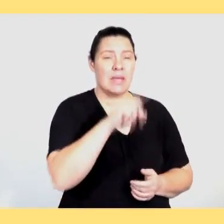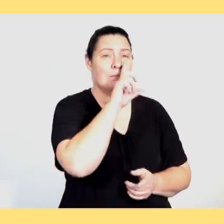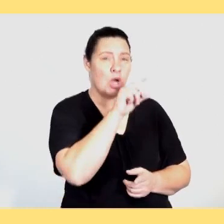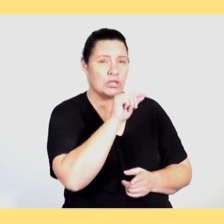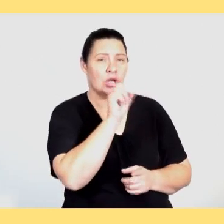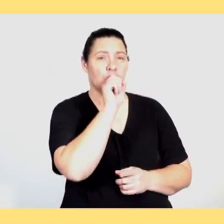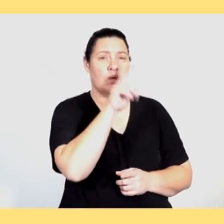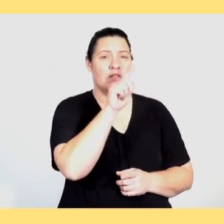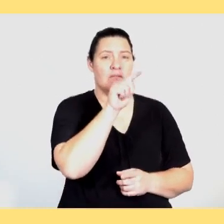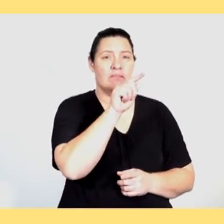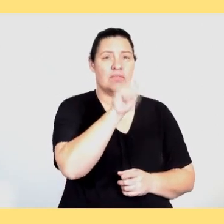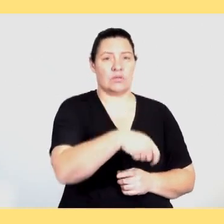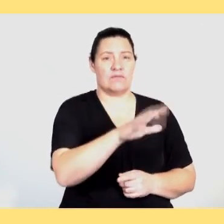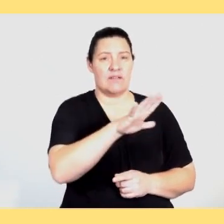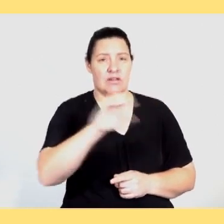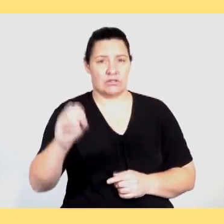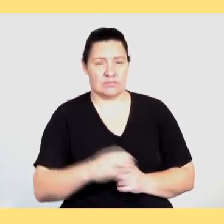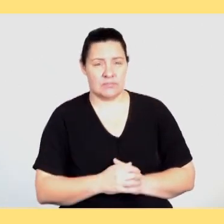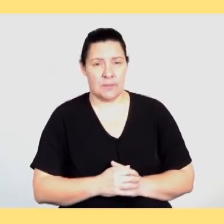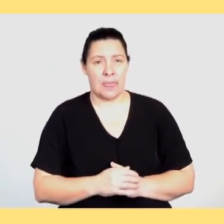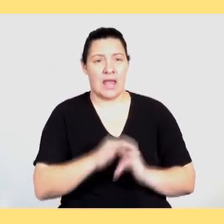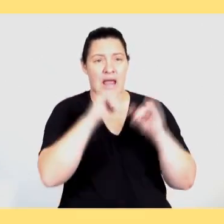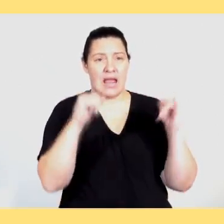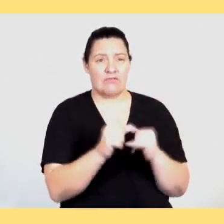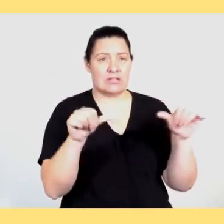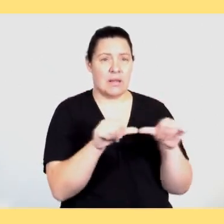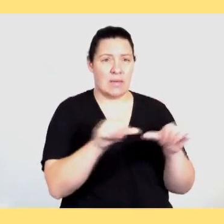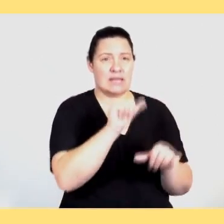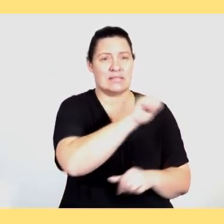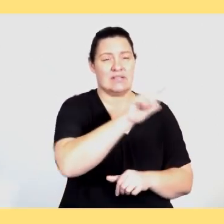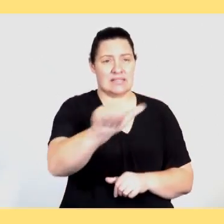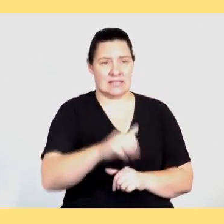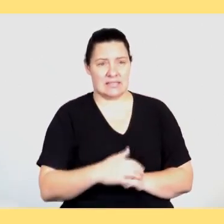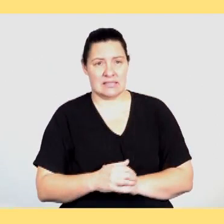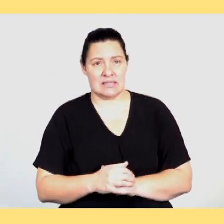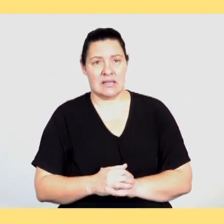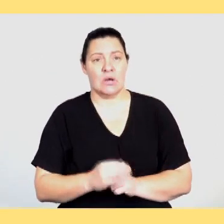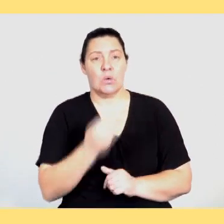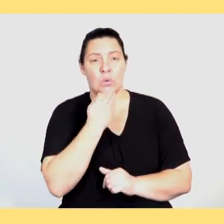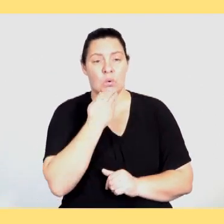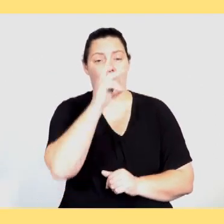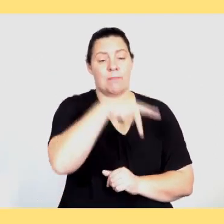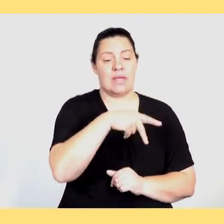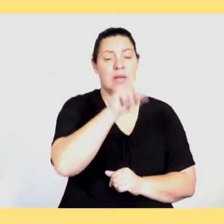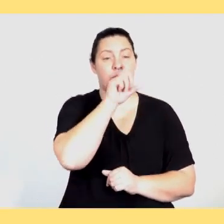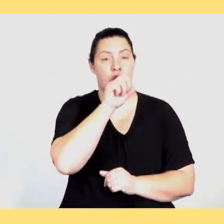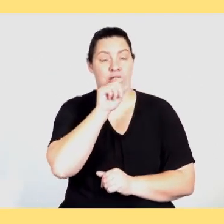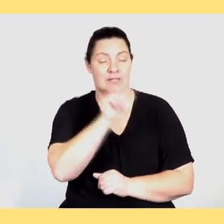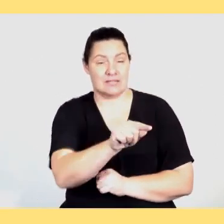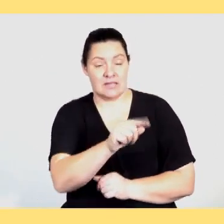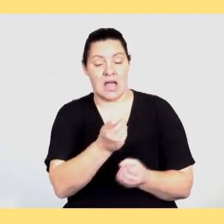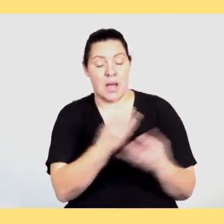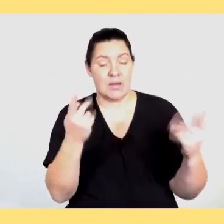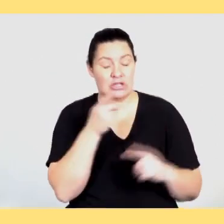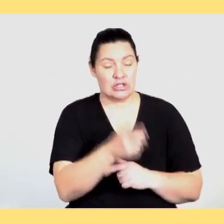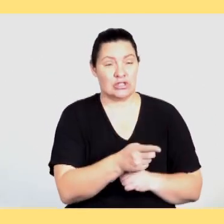PBED, 12.5. So I'm coming here, invoice number 76. To PBED, how much was